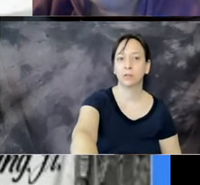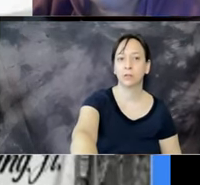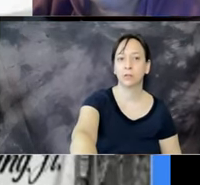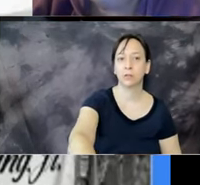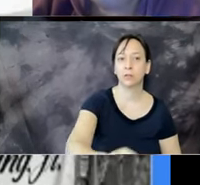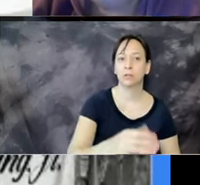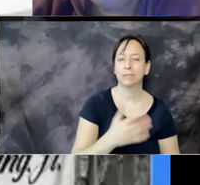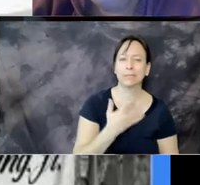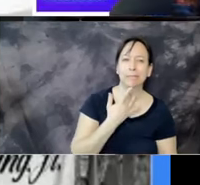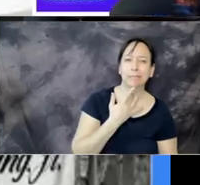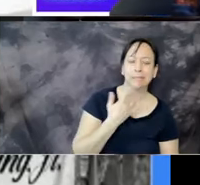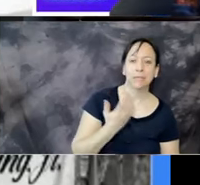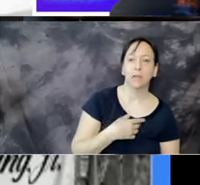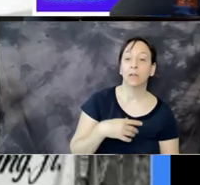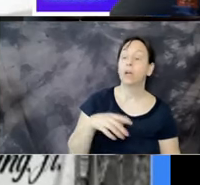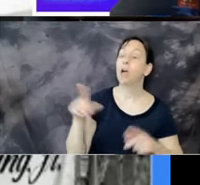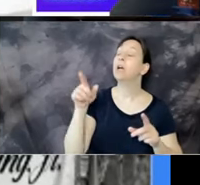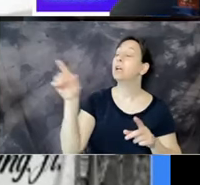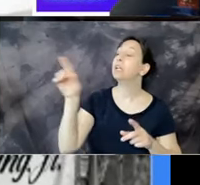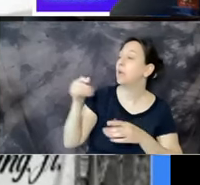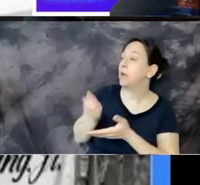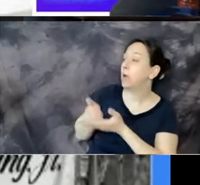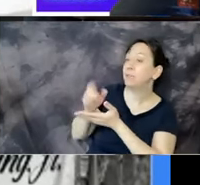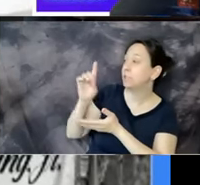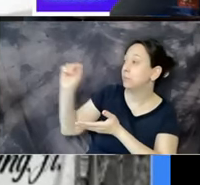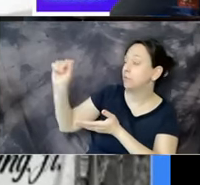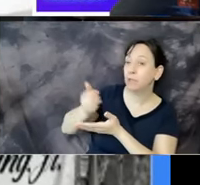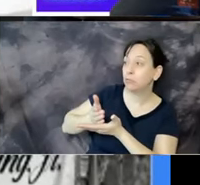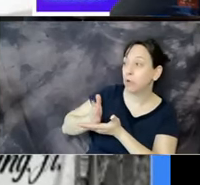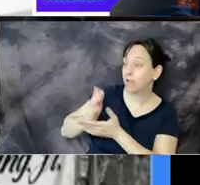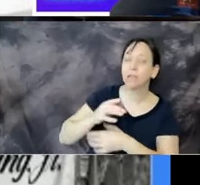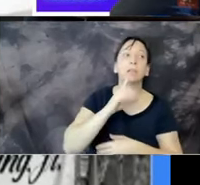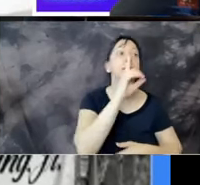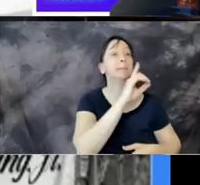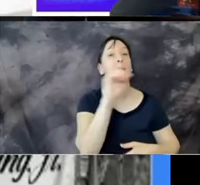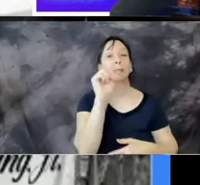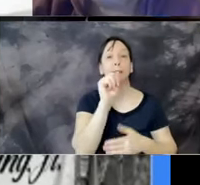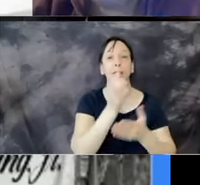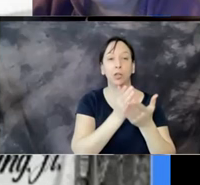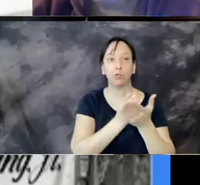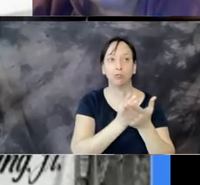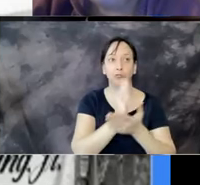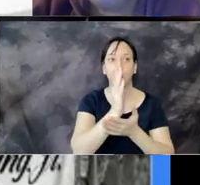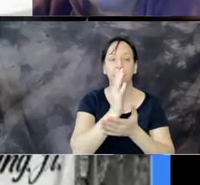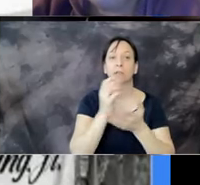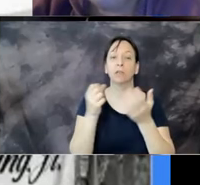Oh boy. Disability rights. Disability rights support